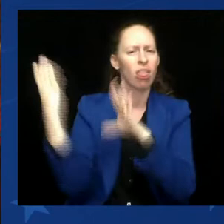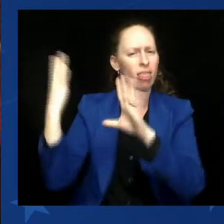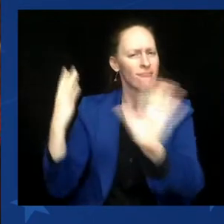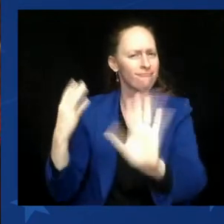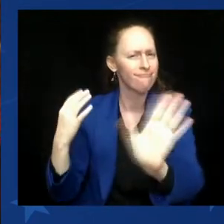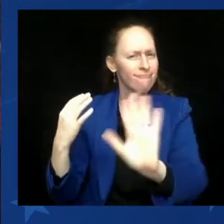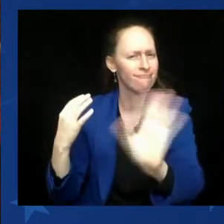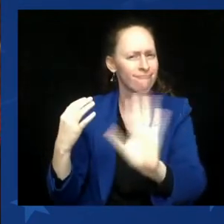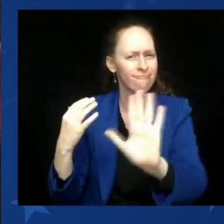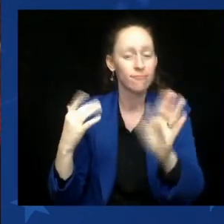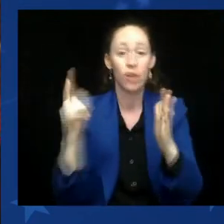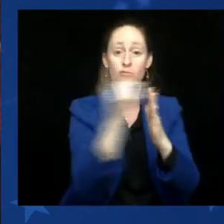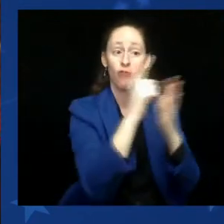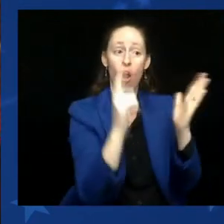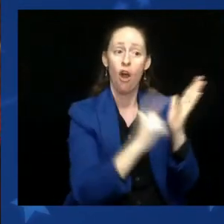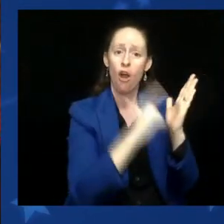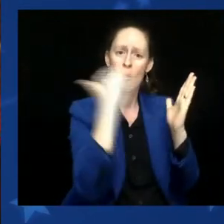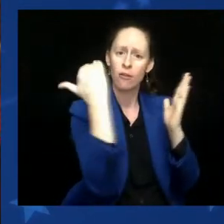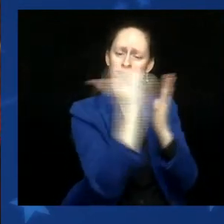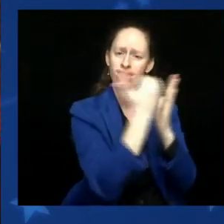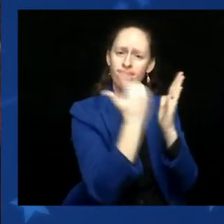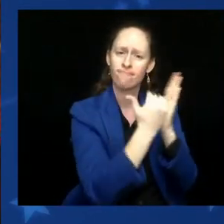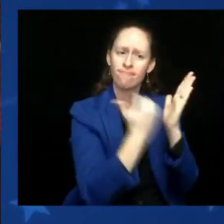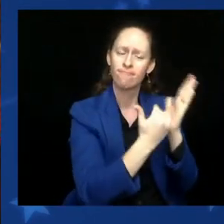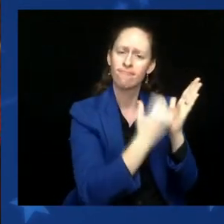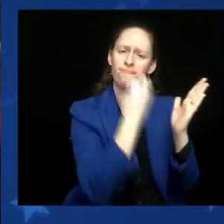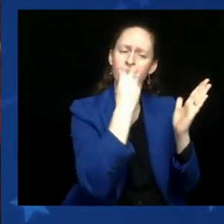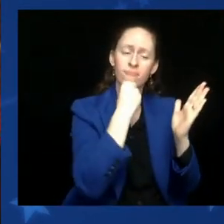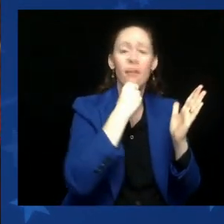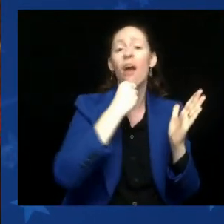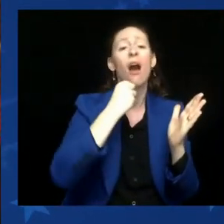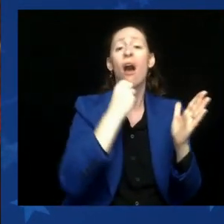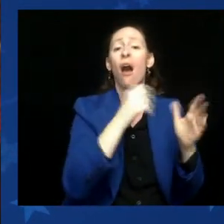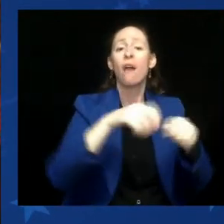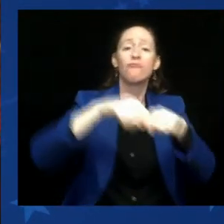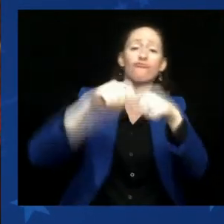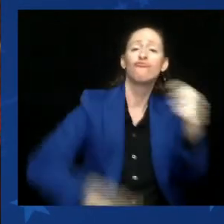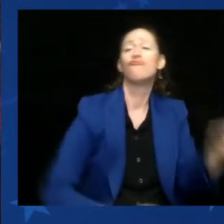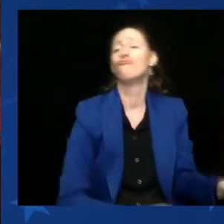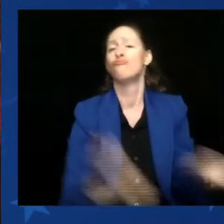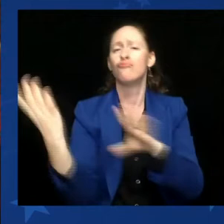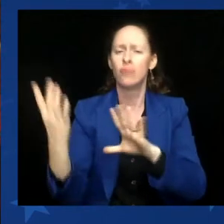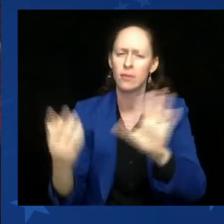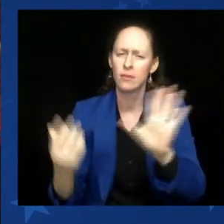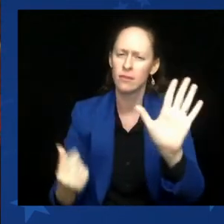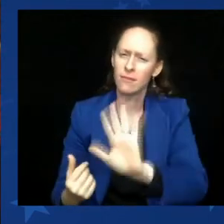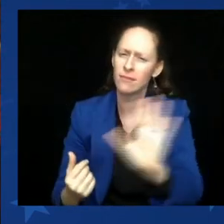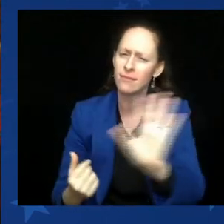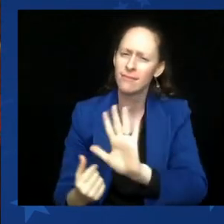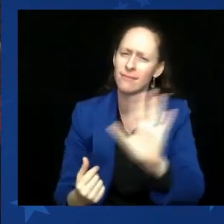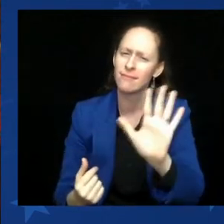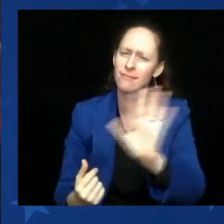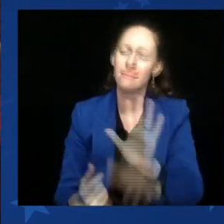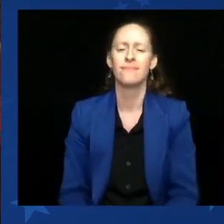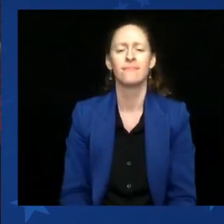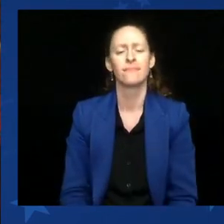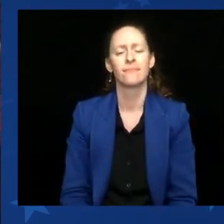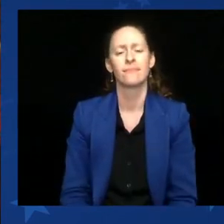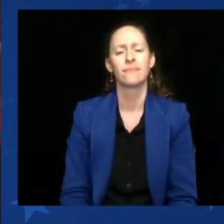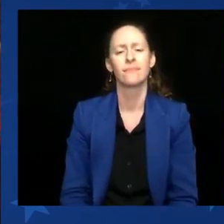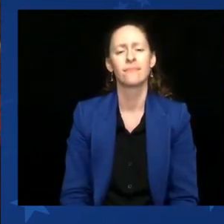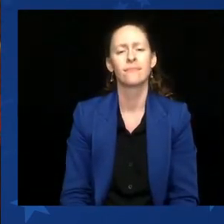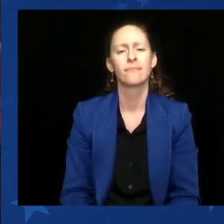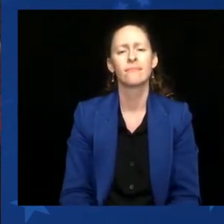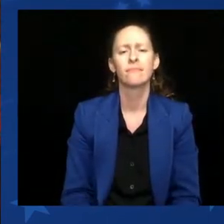it. This is a nation that respects free and fair elections. We honor the will of the people. We do not deny